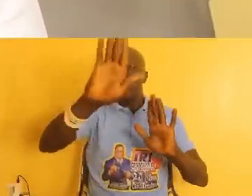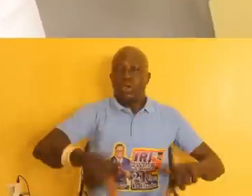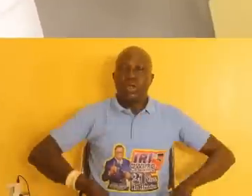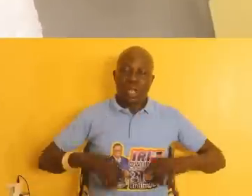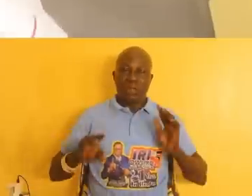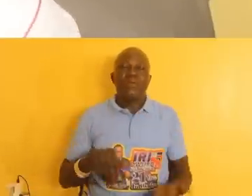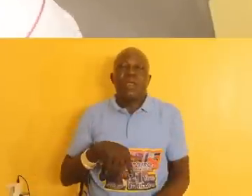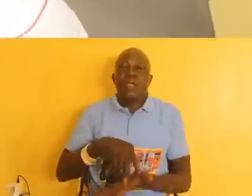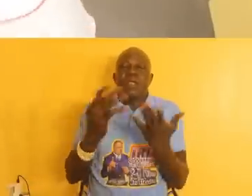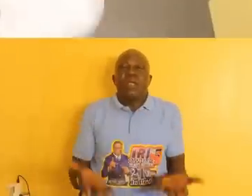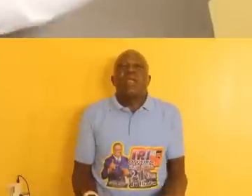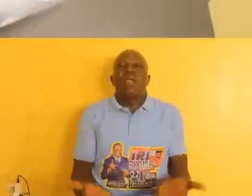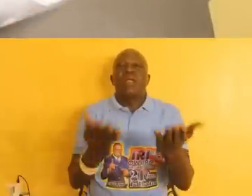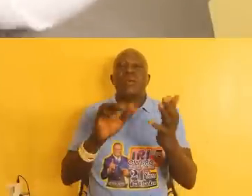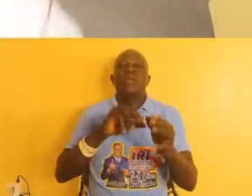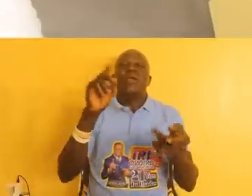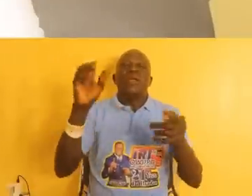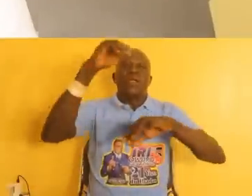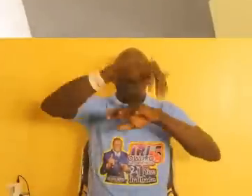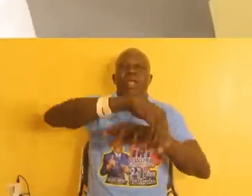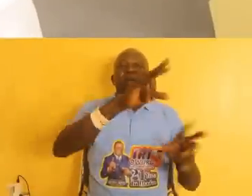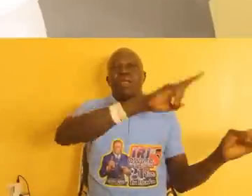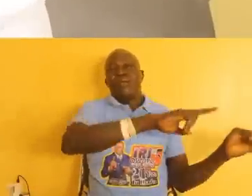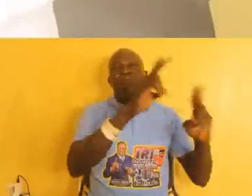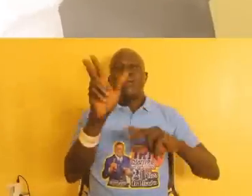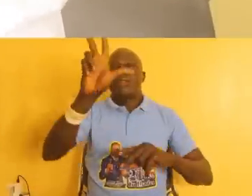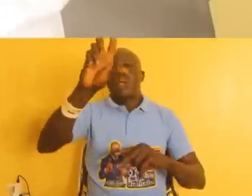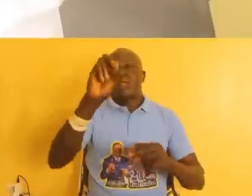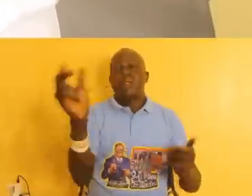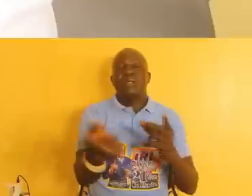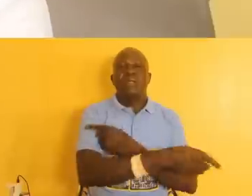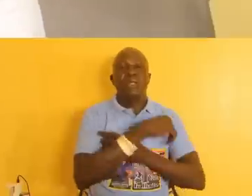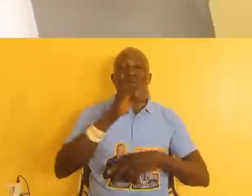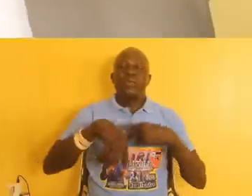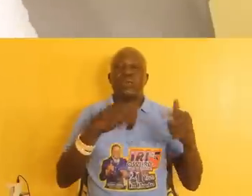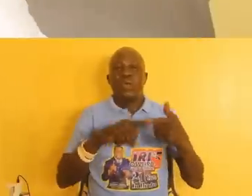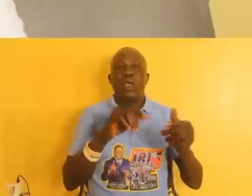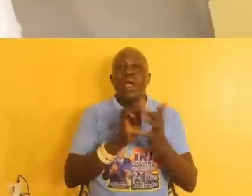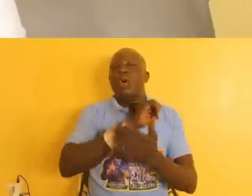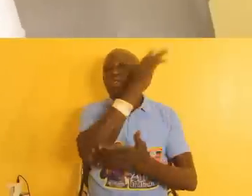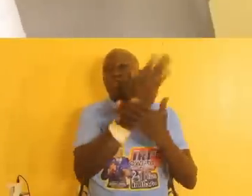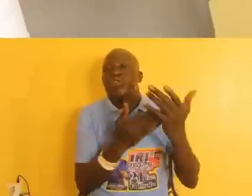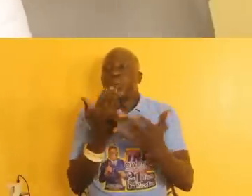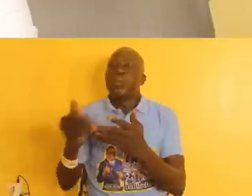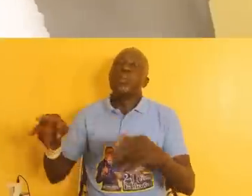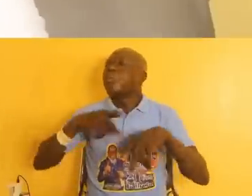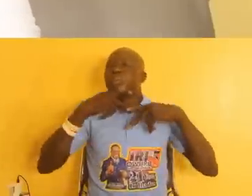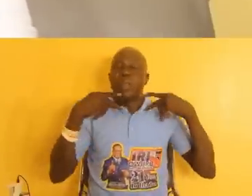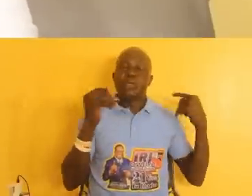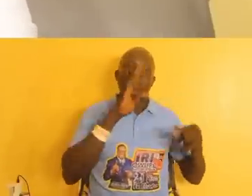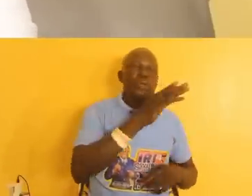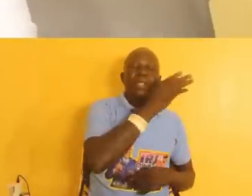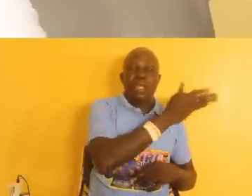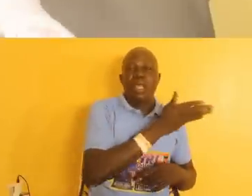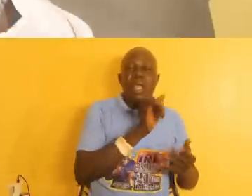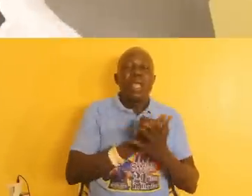Dibi Amen Iso Uwa Bon Jo Yesterday's video On the lower Is ongoing Best in our column And the Oracle of God Want to one